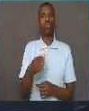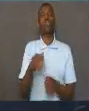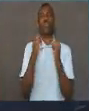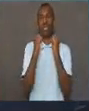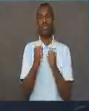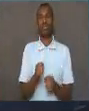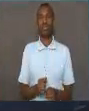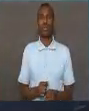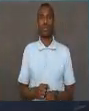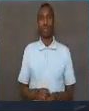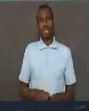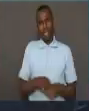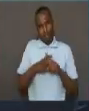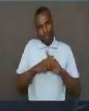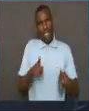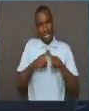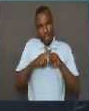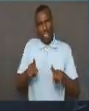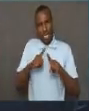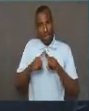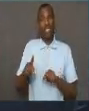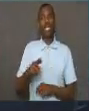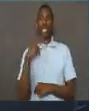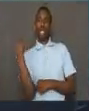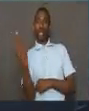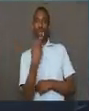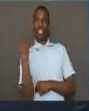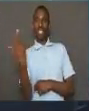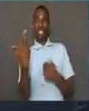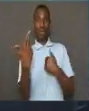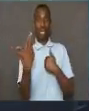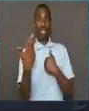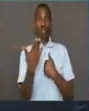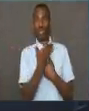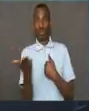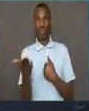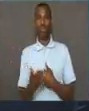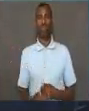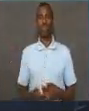objects, particularly those involving rotation.